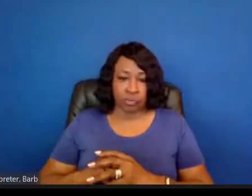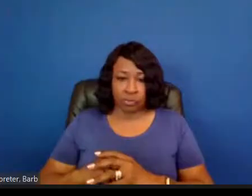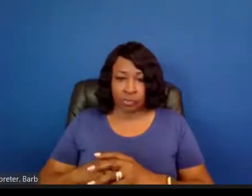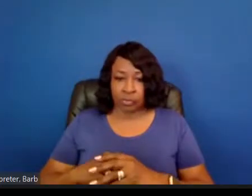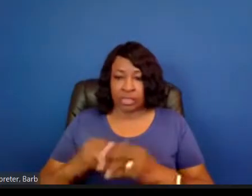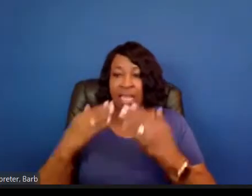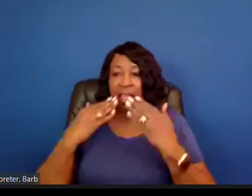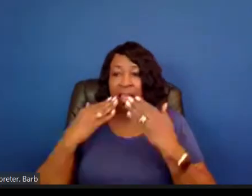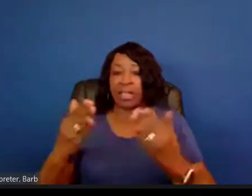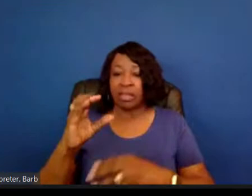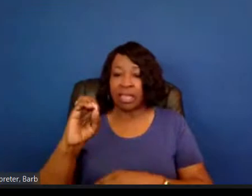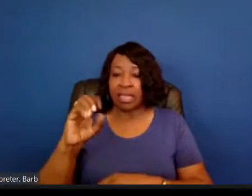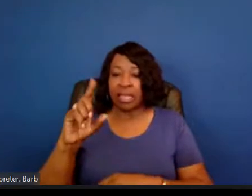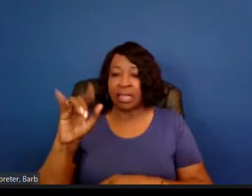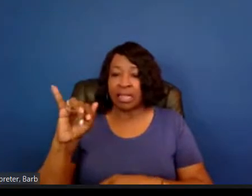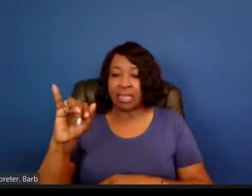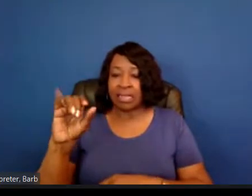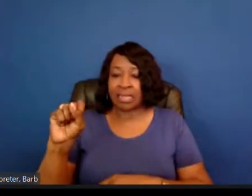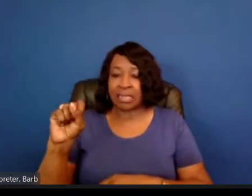Thank you, Elsa.